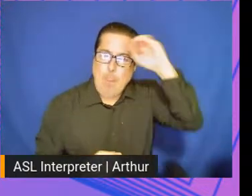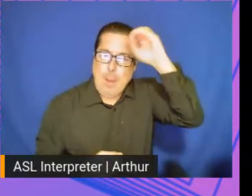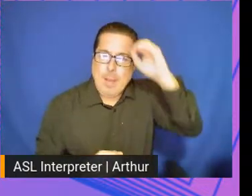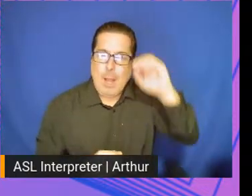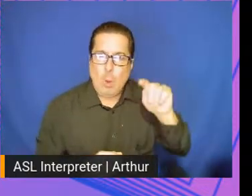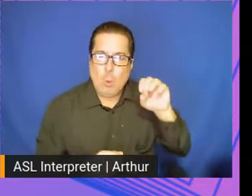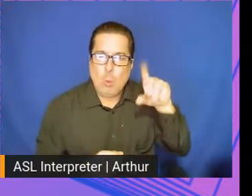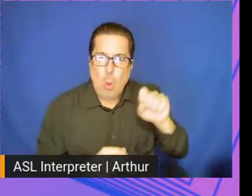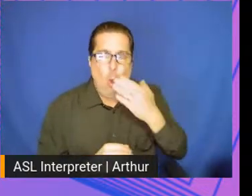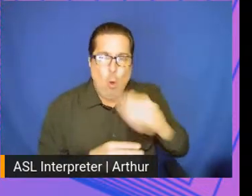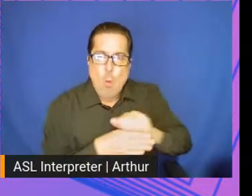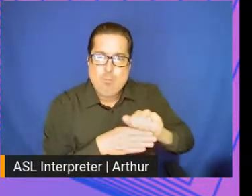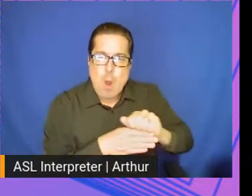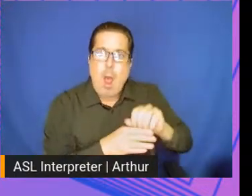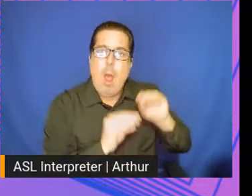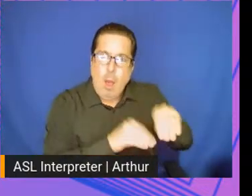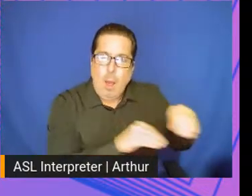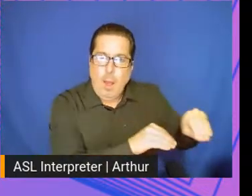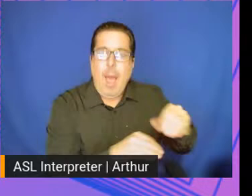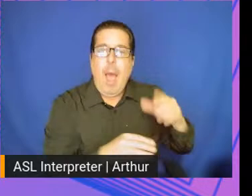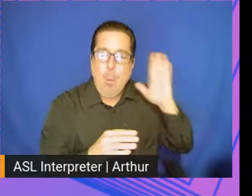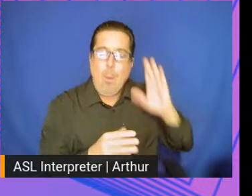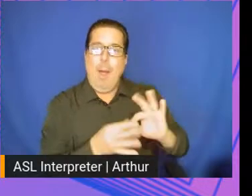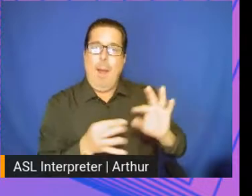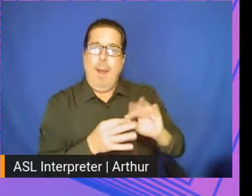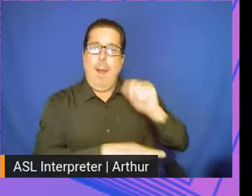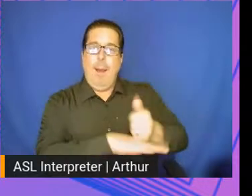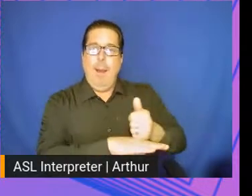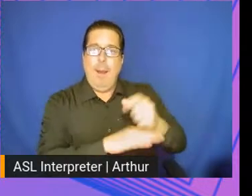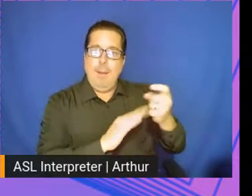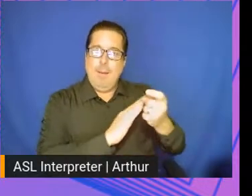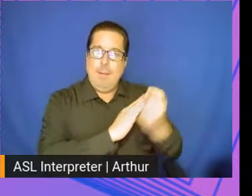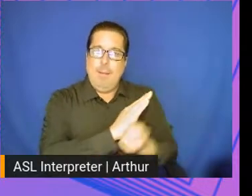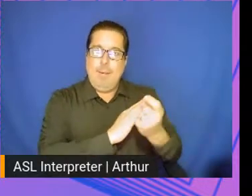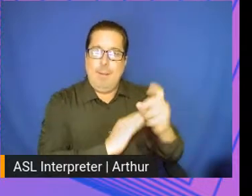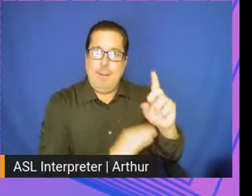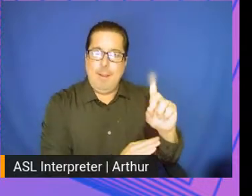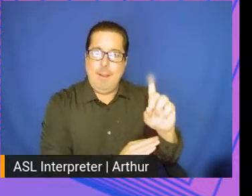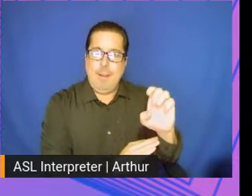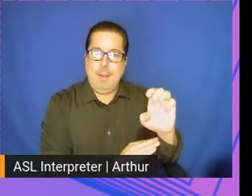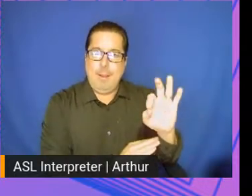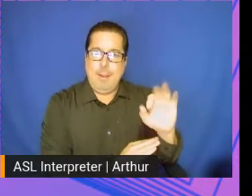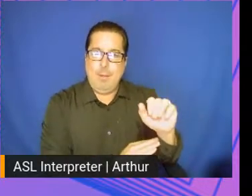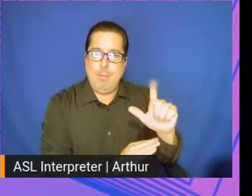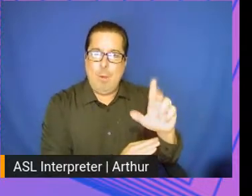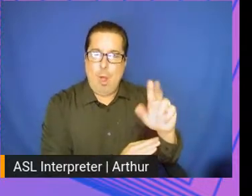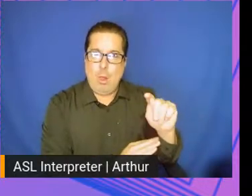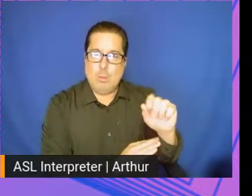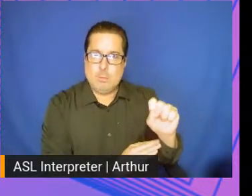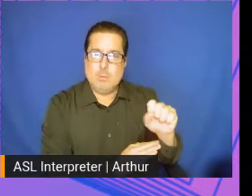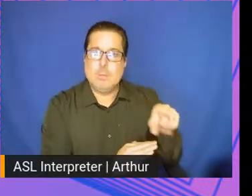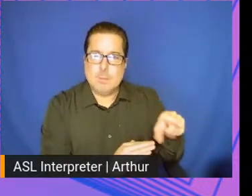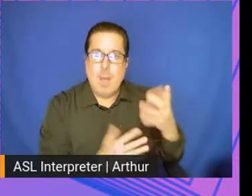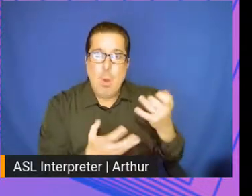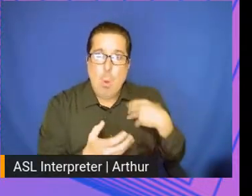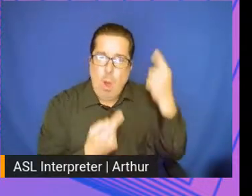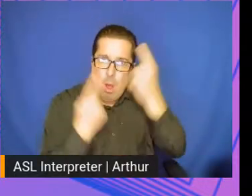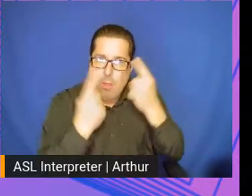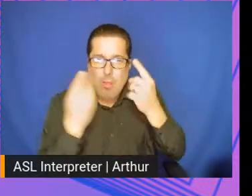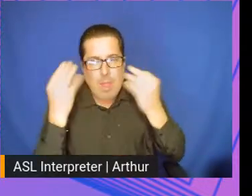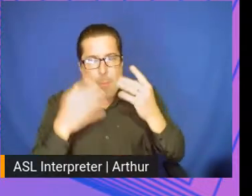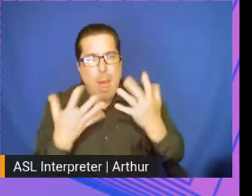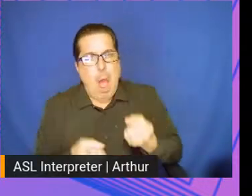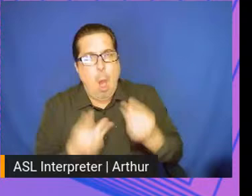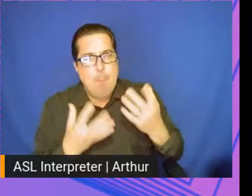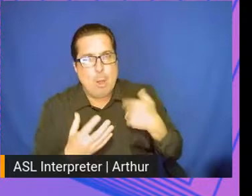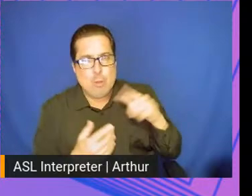sane defaults. And with those, generally you want to think about how much can I leverage of the defaults,